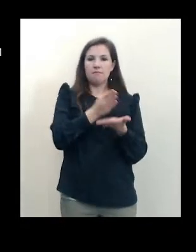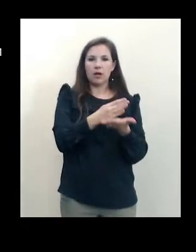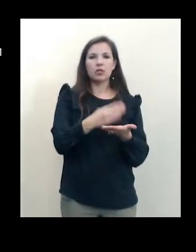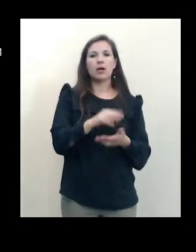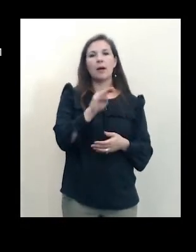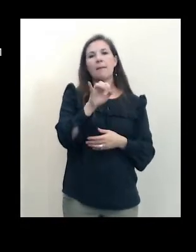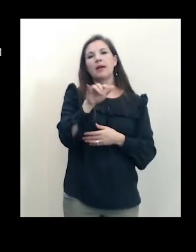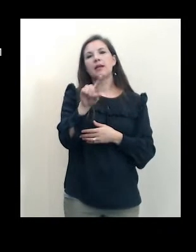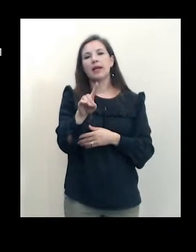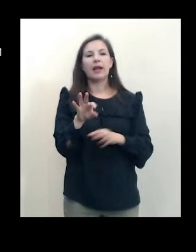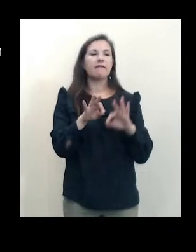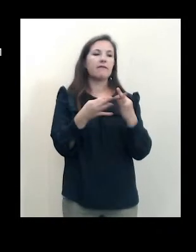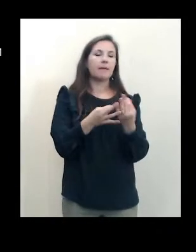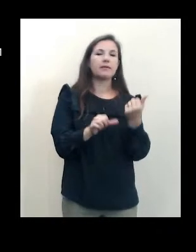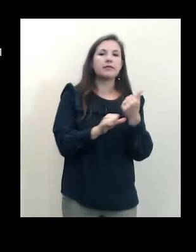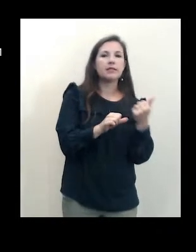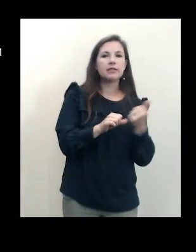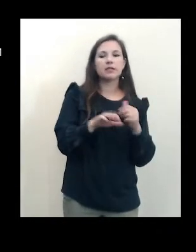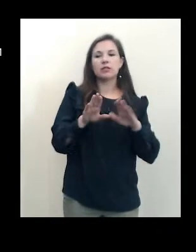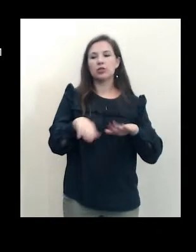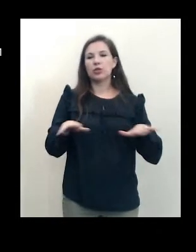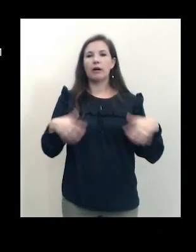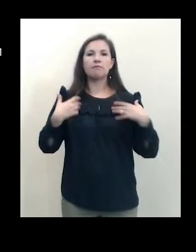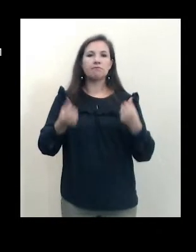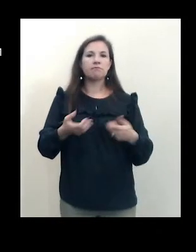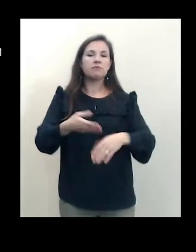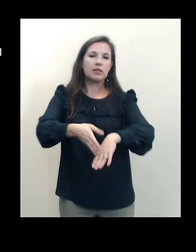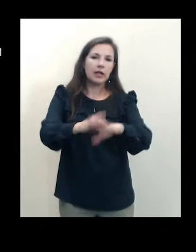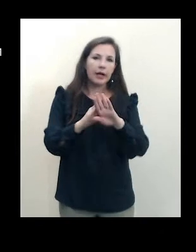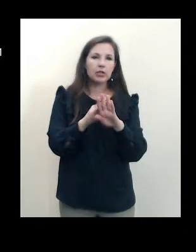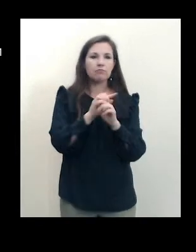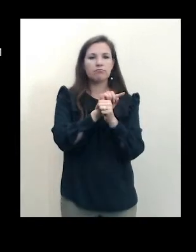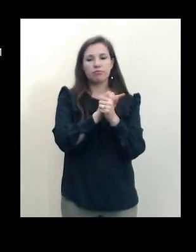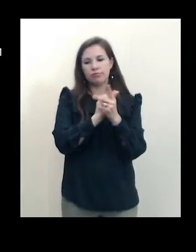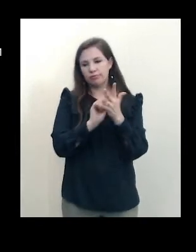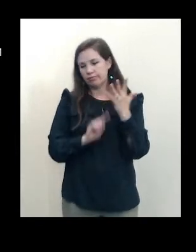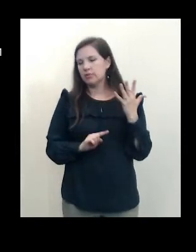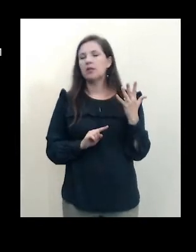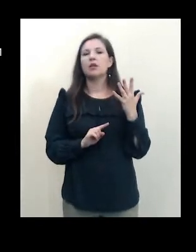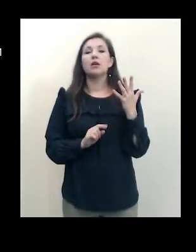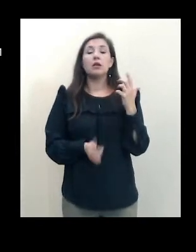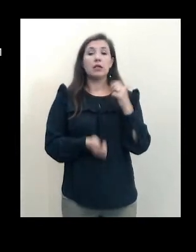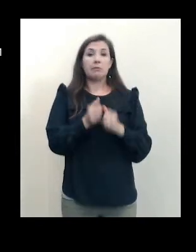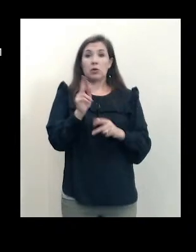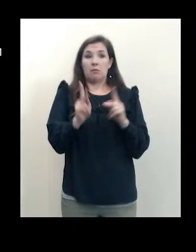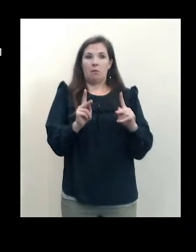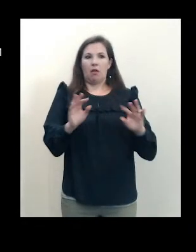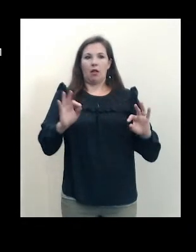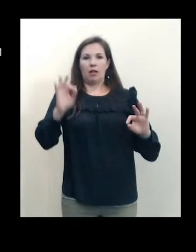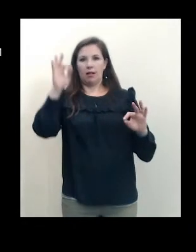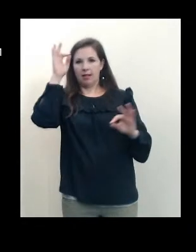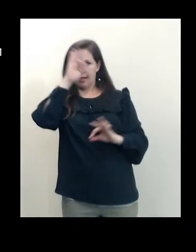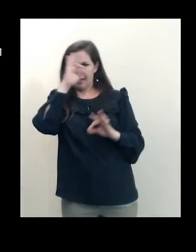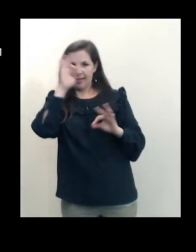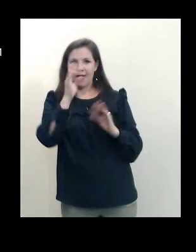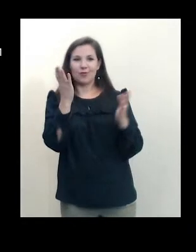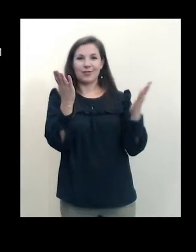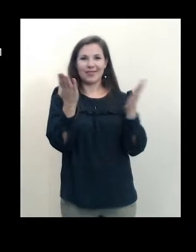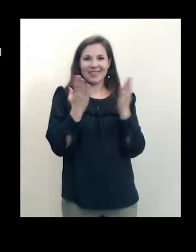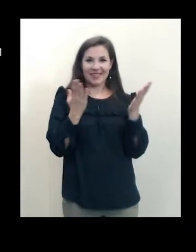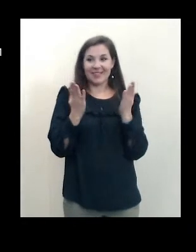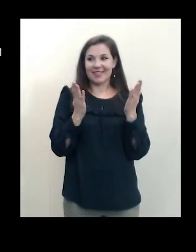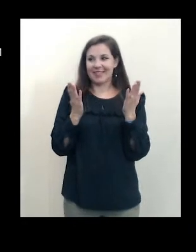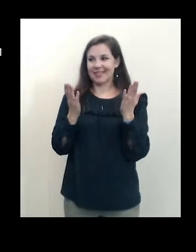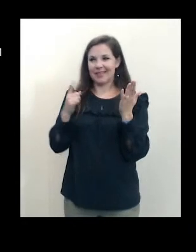Medicaid, family assistance, child welfare protection. It goes across the board. I mean, most people don't realize the services that